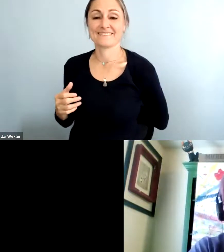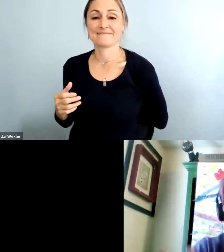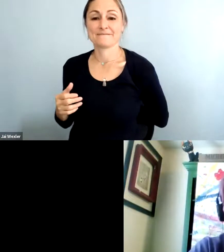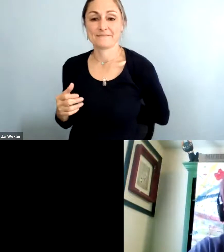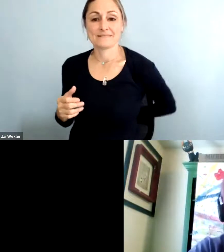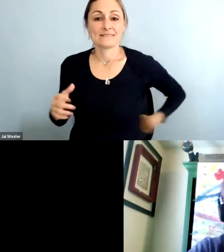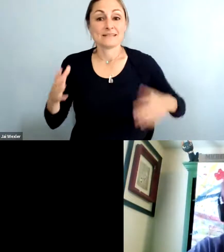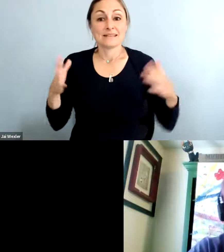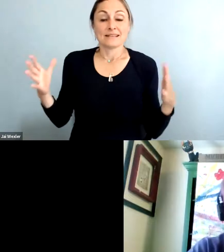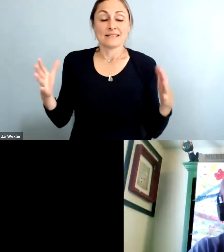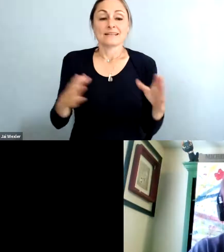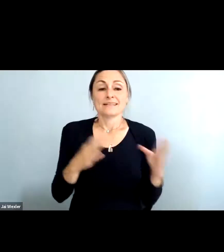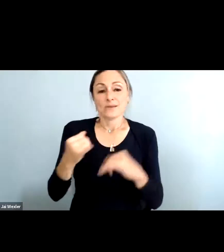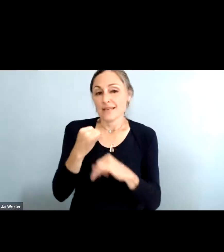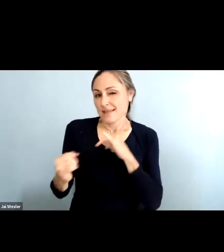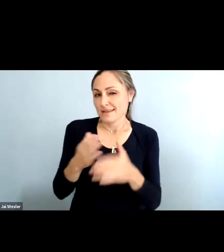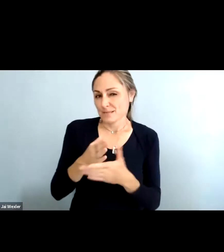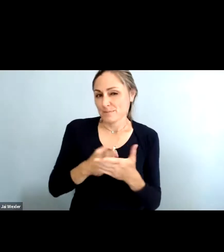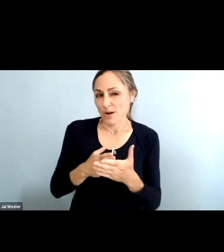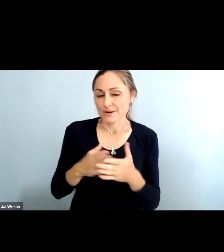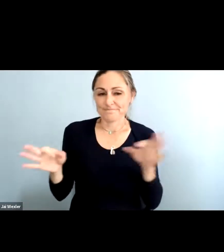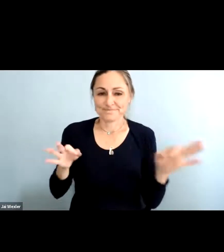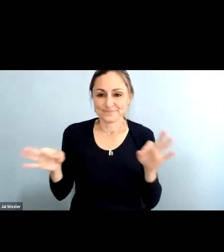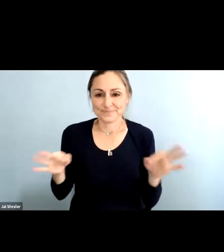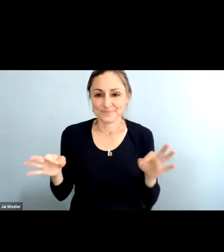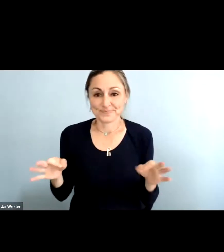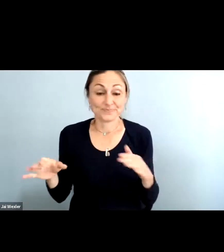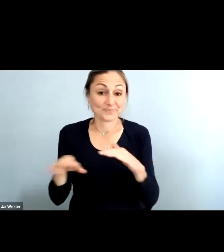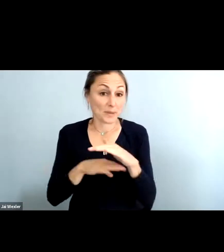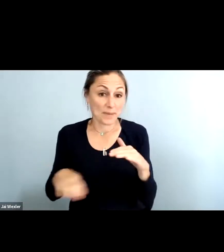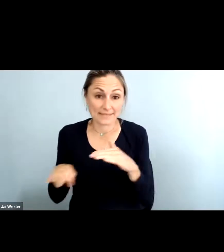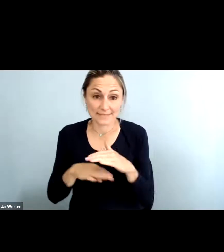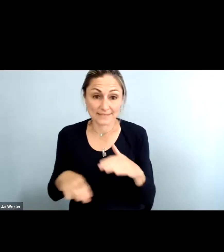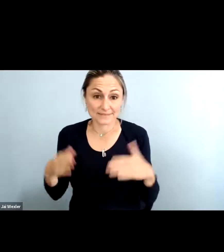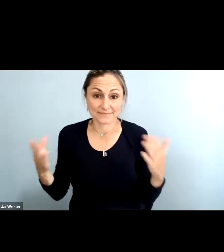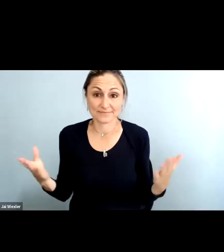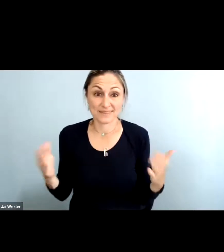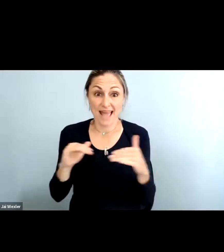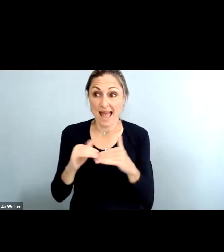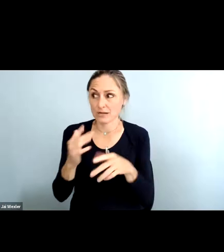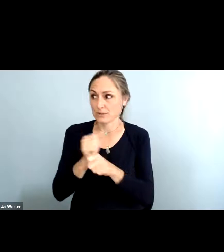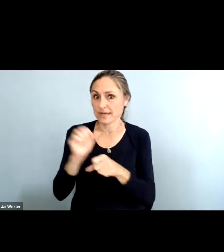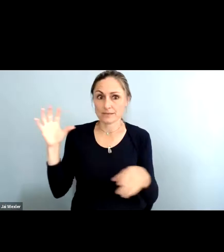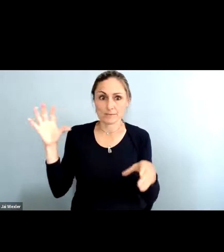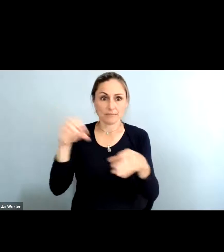the last part I want to go over with everybody is basically, how do you get to be a part of all of